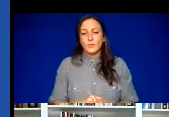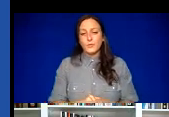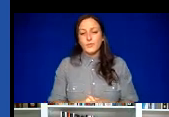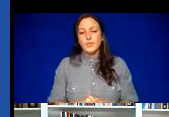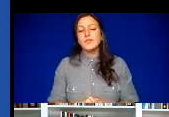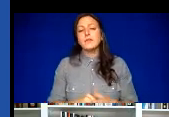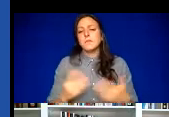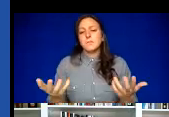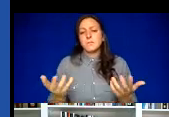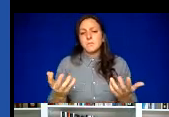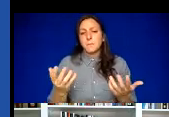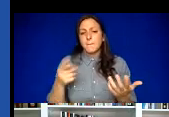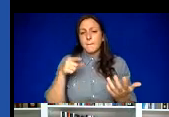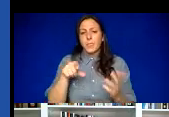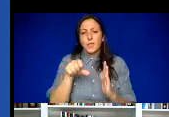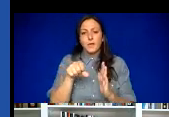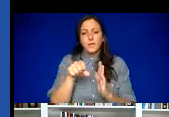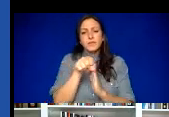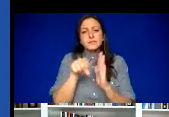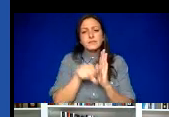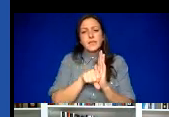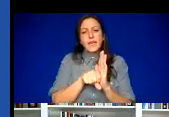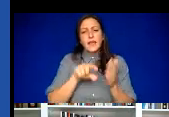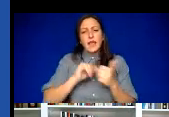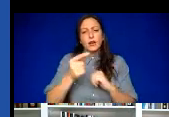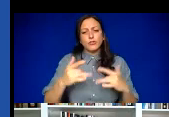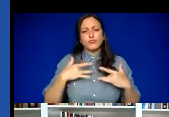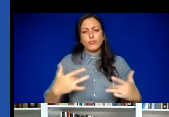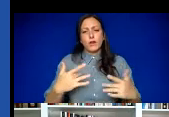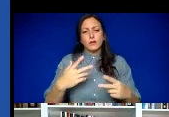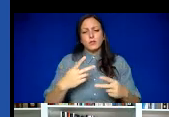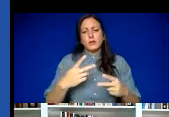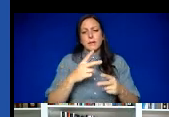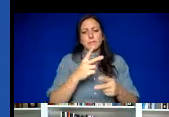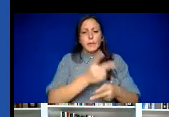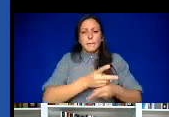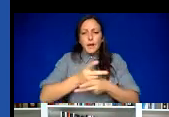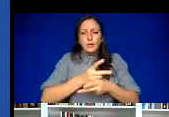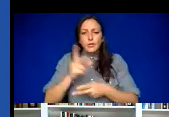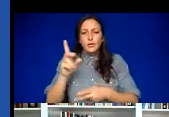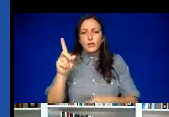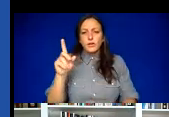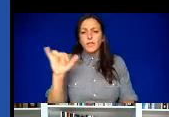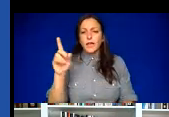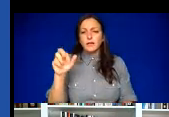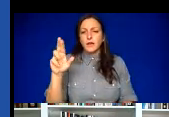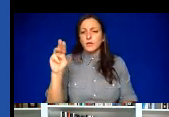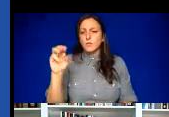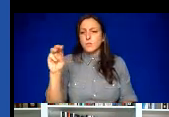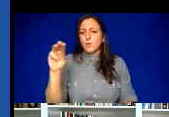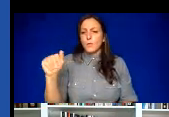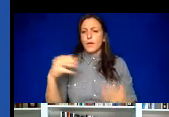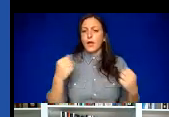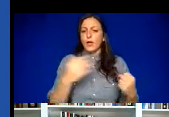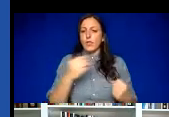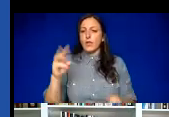How does the state regularly monitor vaccine clinics like the Dr. Moma's Health and Wellness Center in Colorado Springs? There